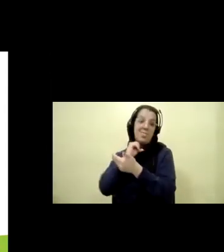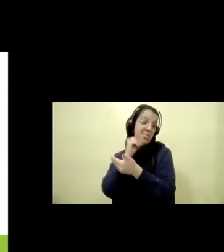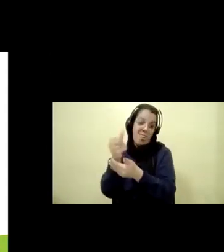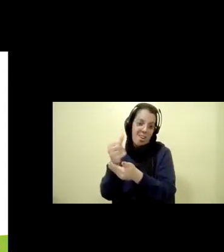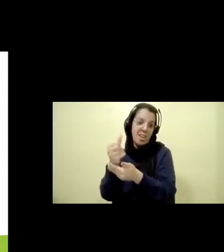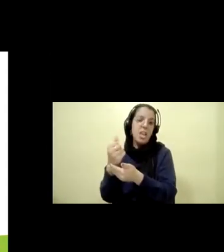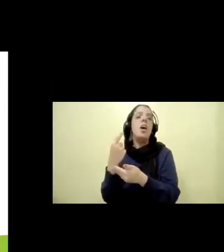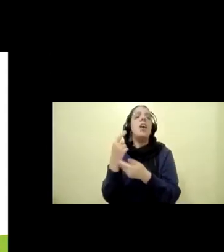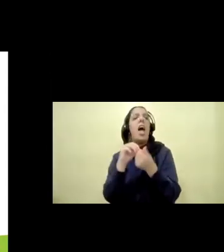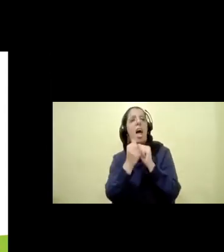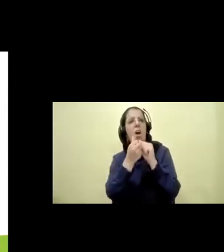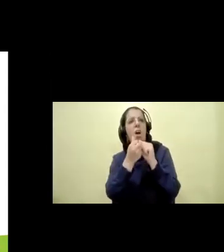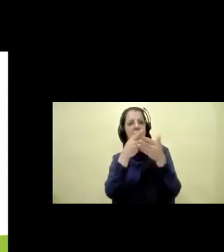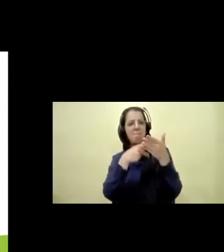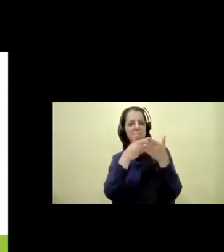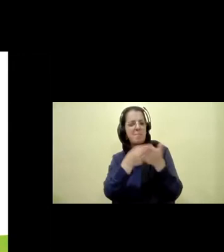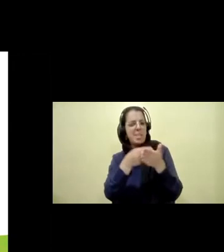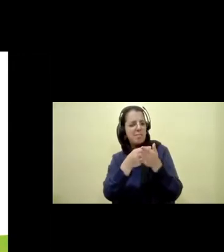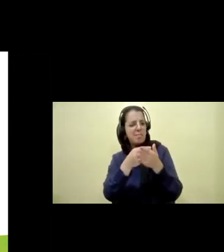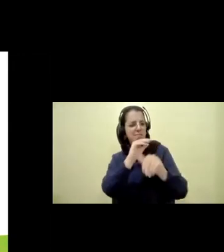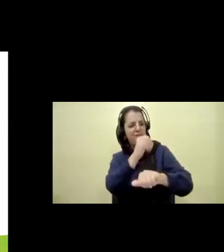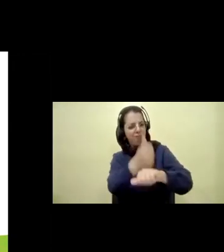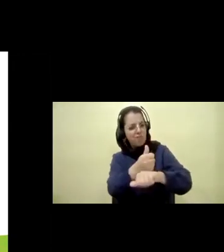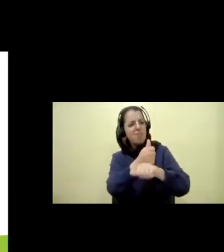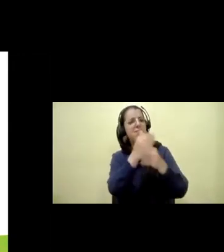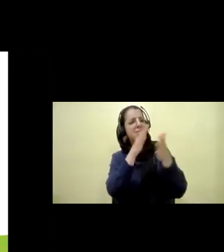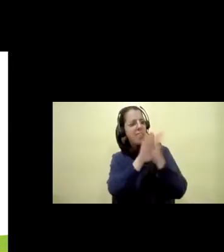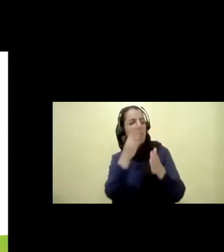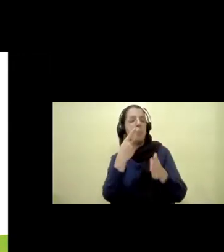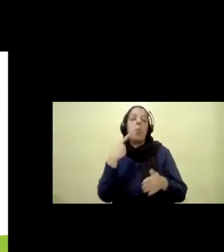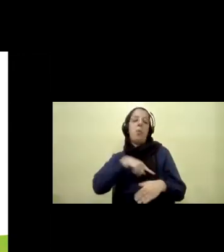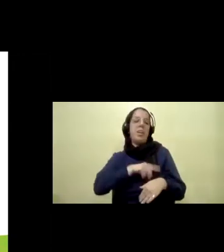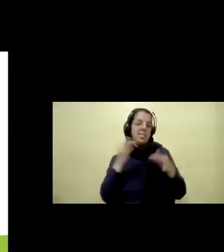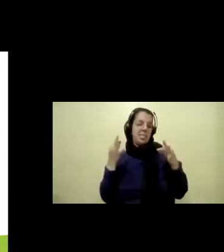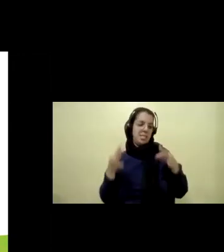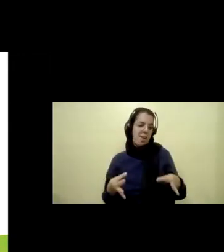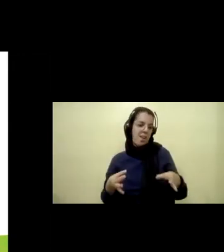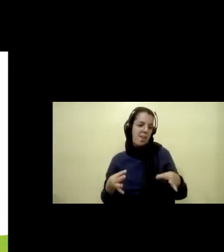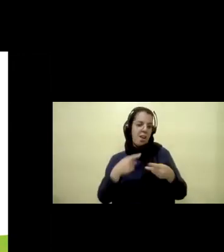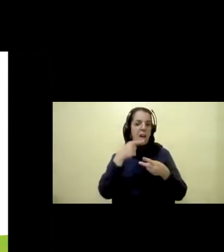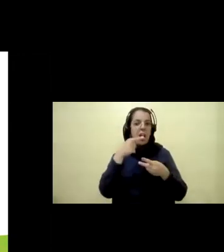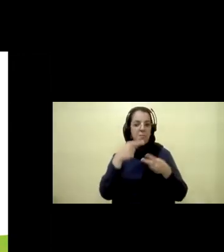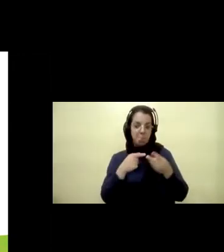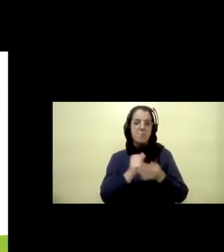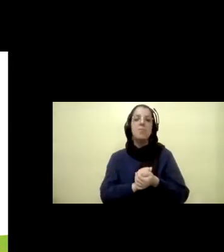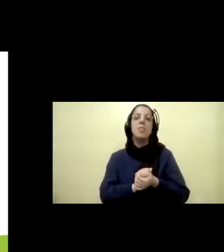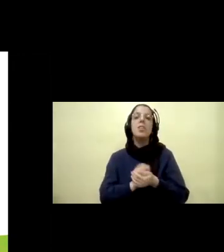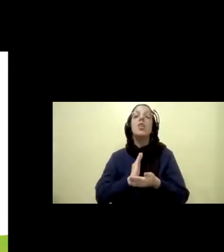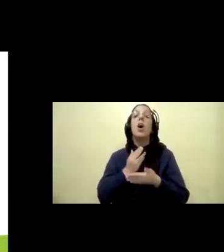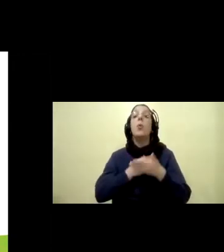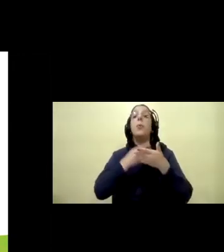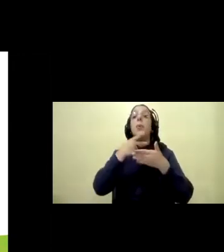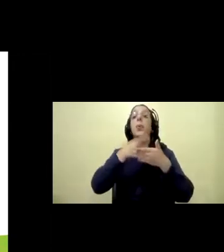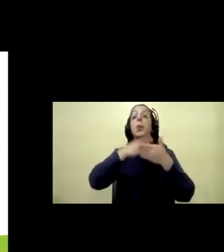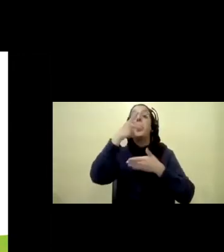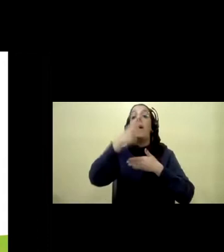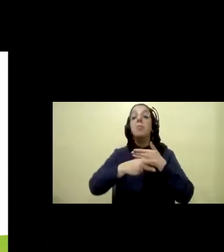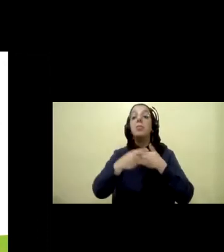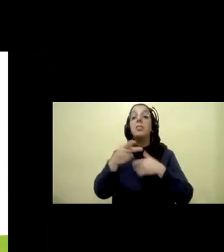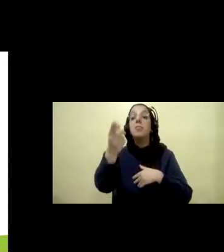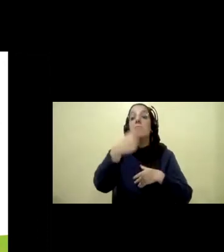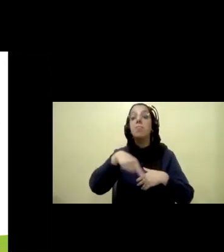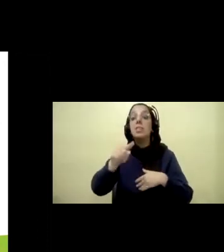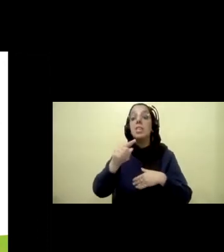created and developed. And we, none of our programs are, the grants are not